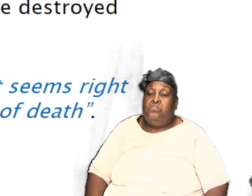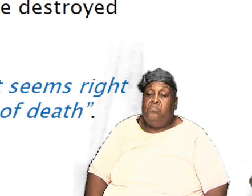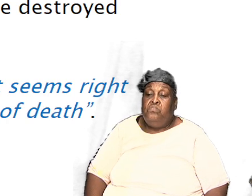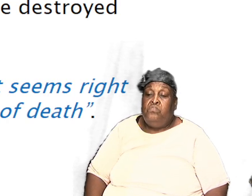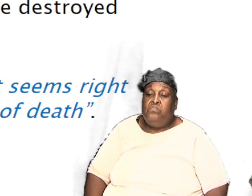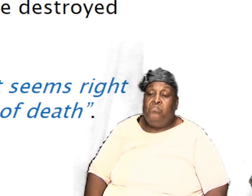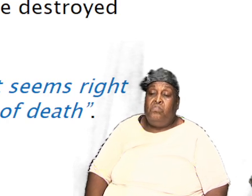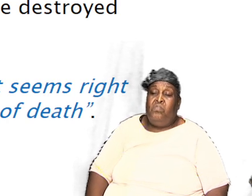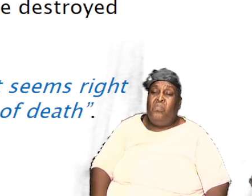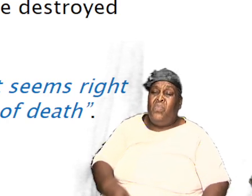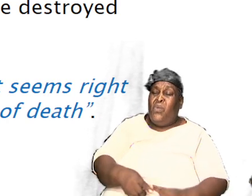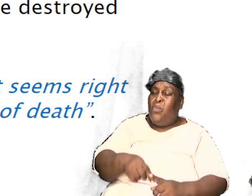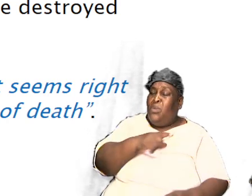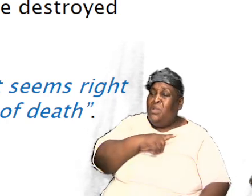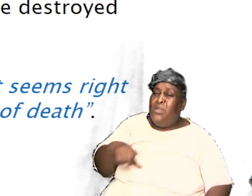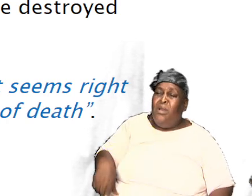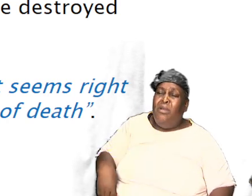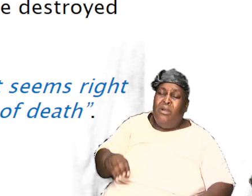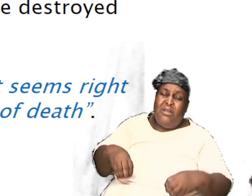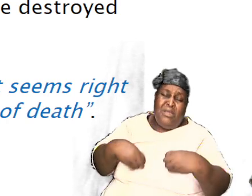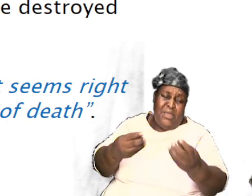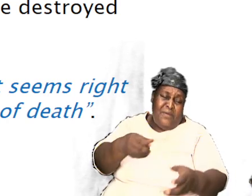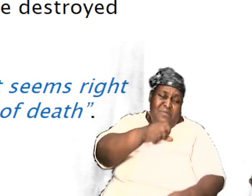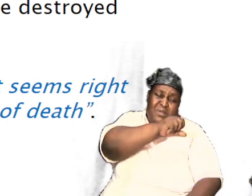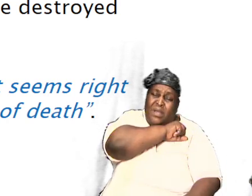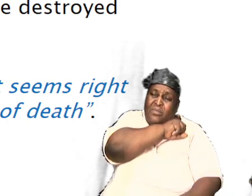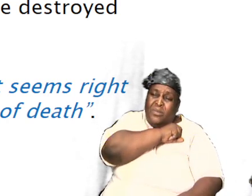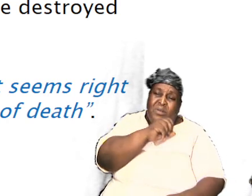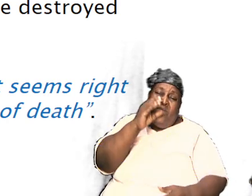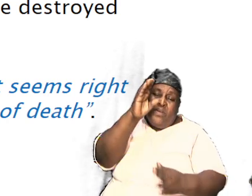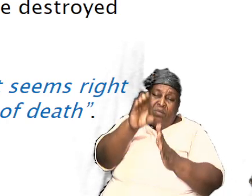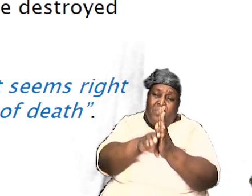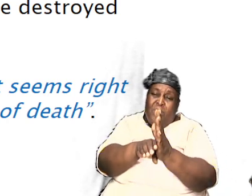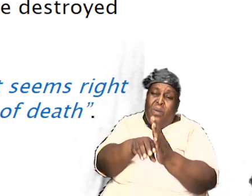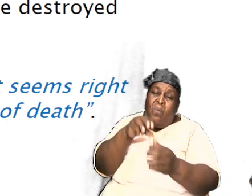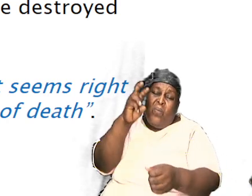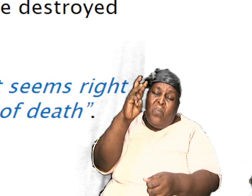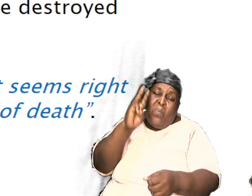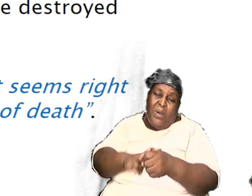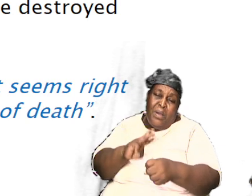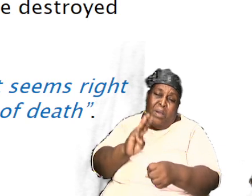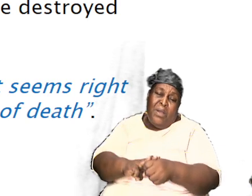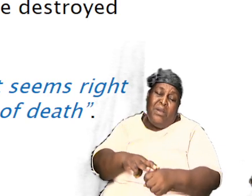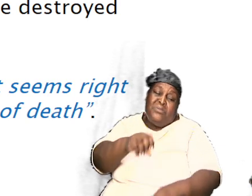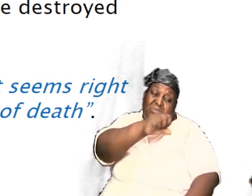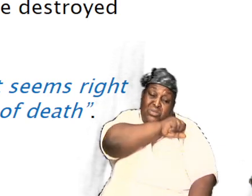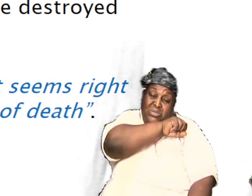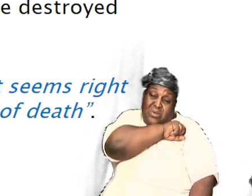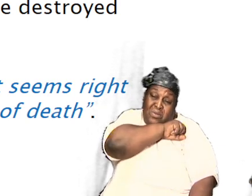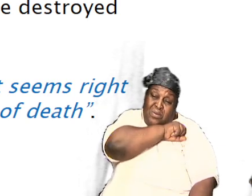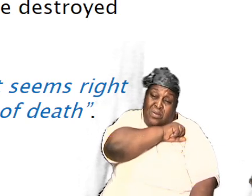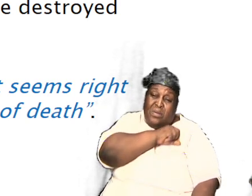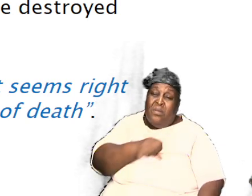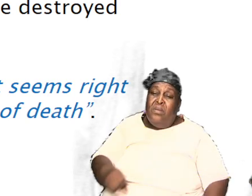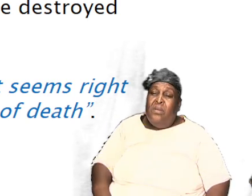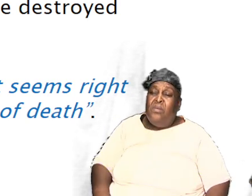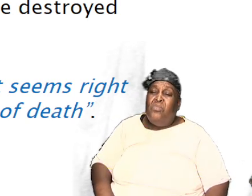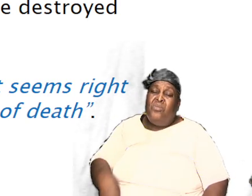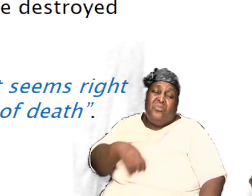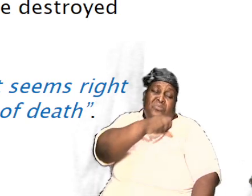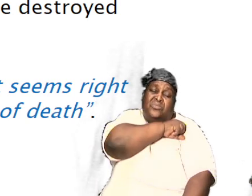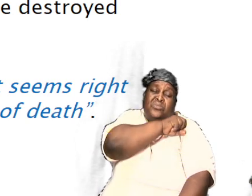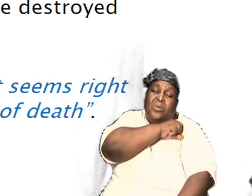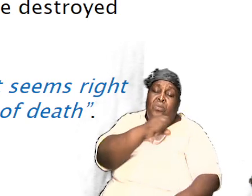When the Lord gave him the command, the Lord warned him, but Paul wanted